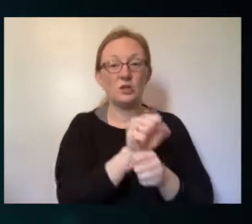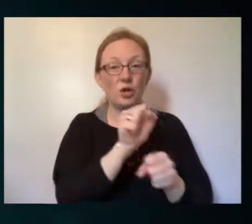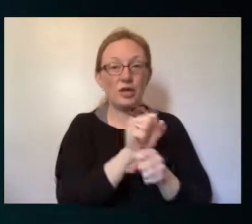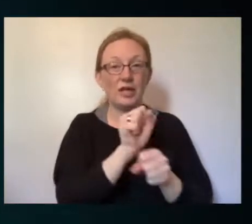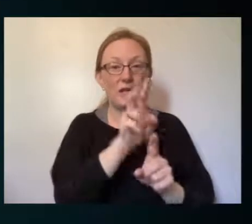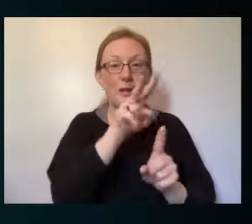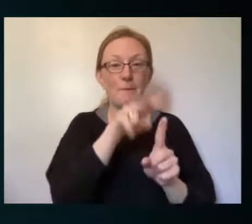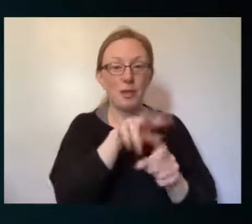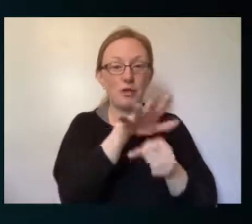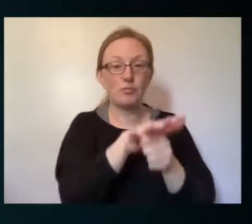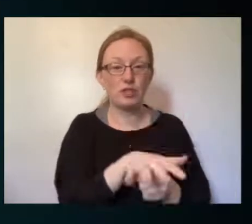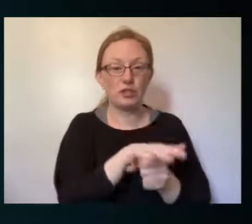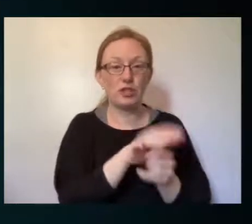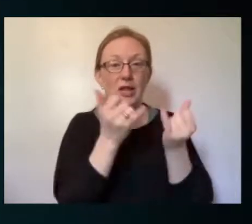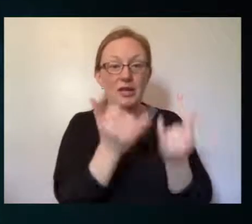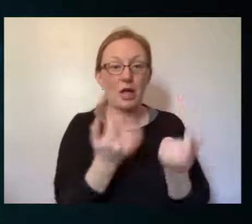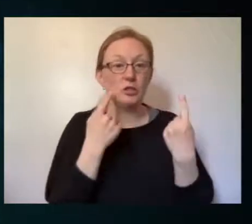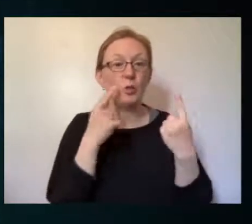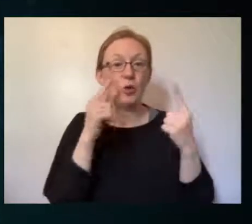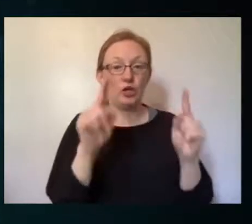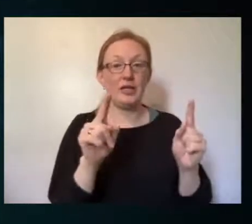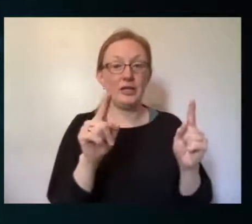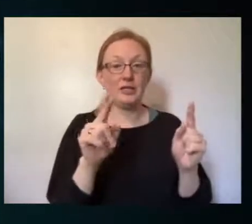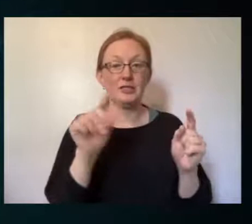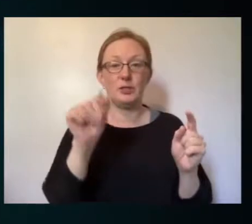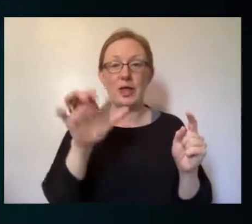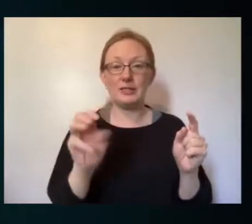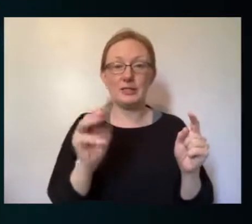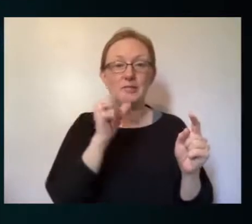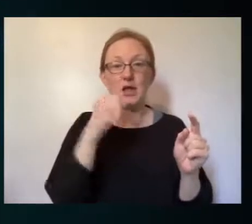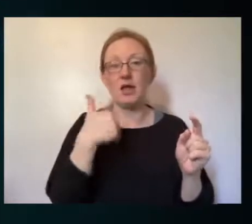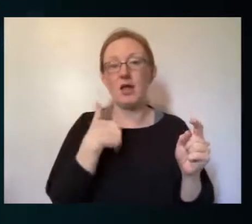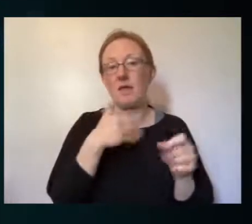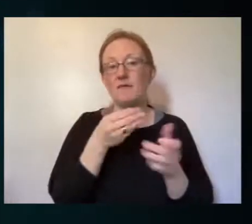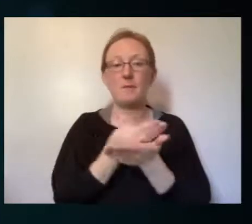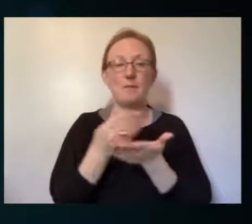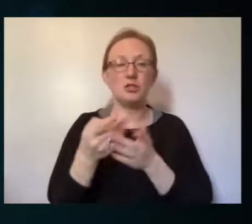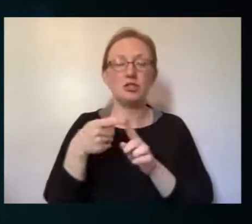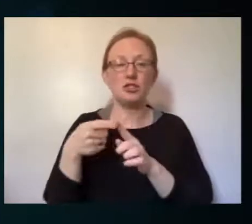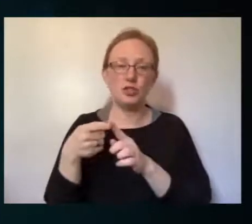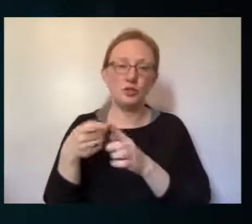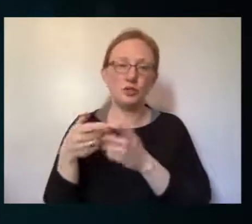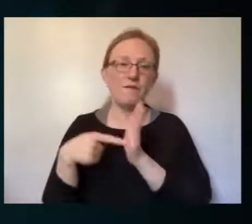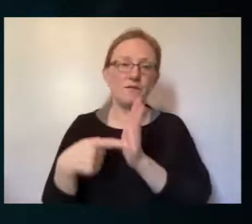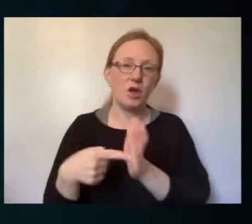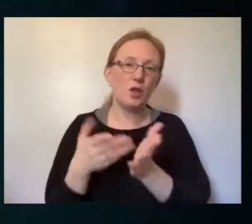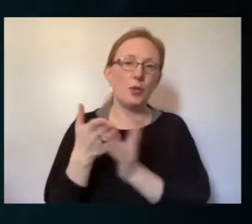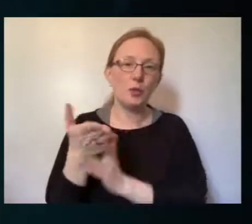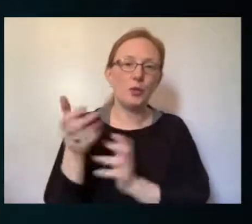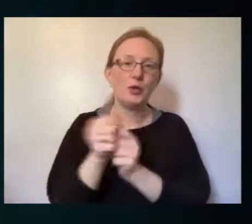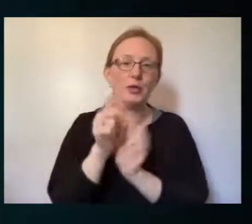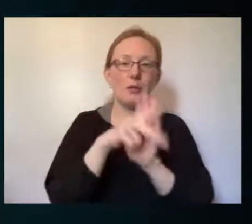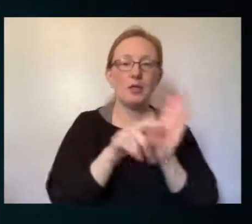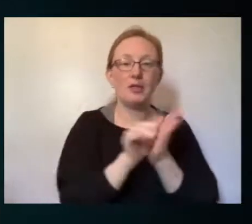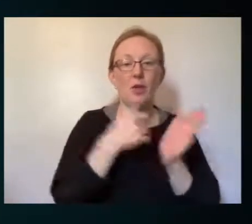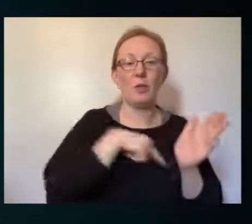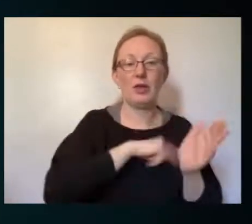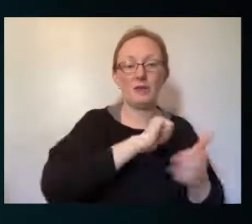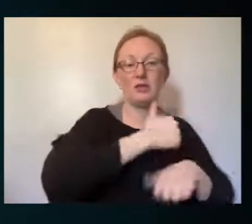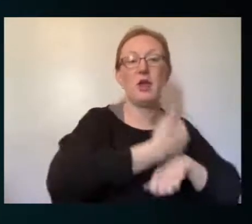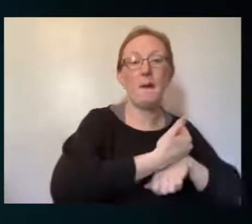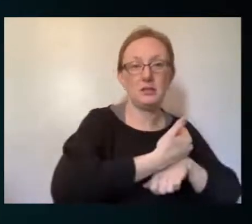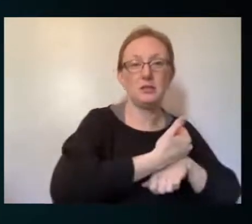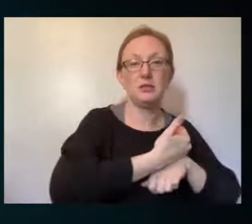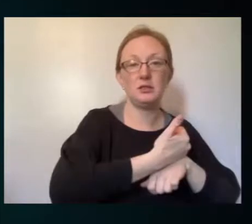and we're now hitting the ceiling of ACM doesn't have the resources or the budget to actually follow through with the policies that we've adopted. And